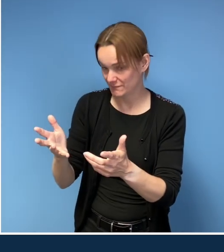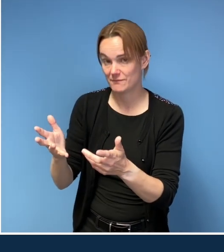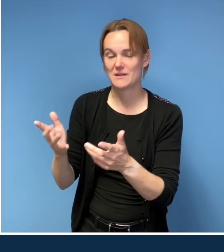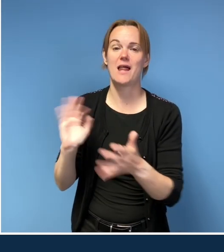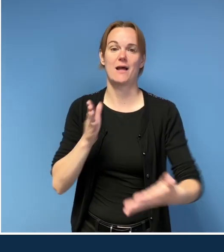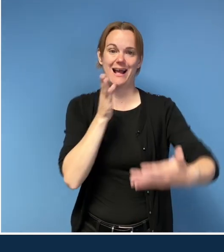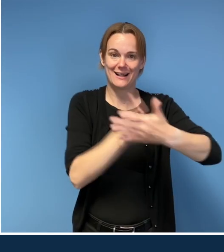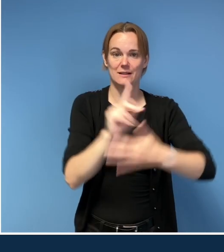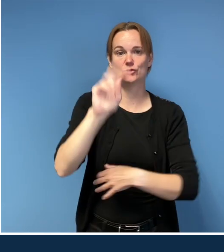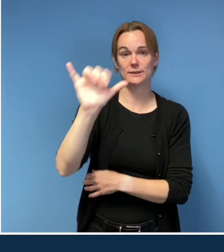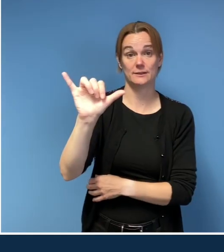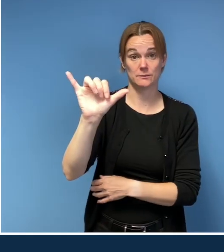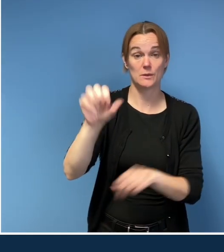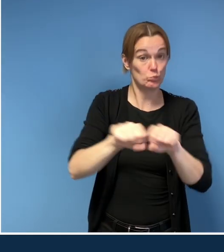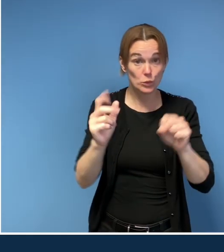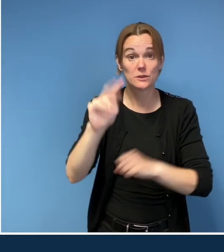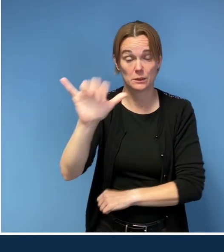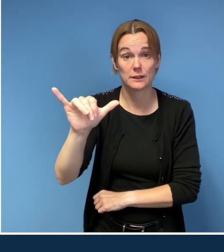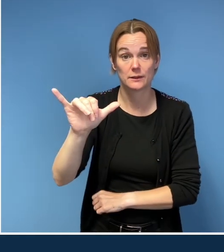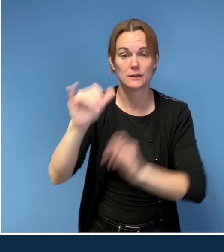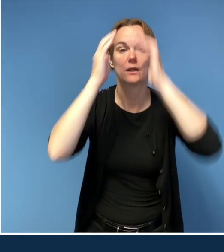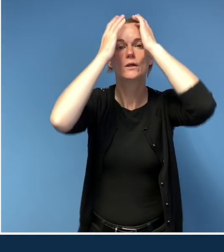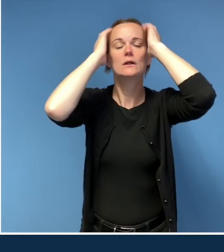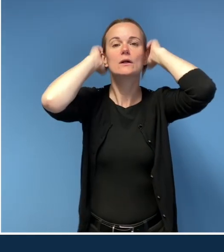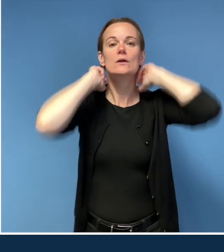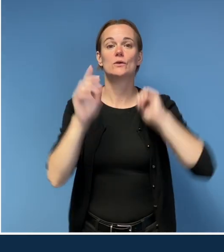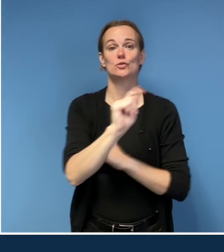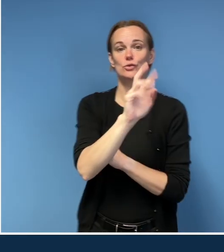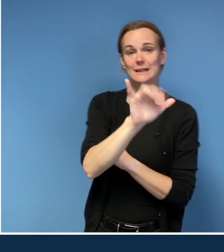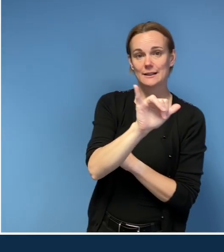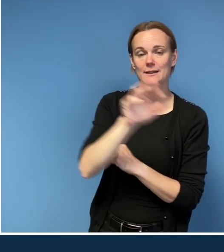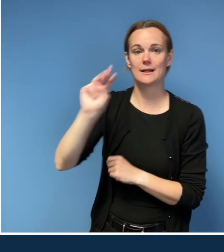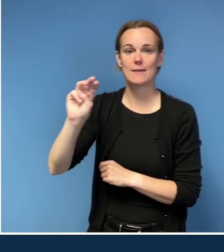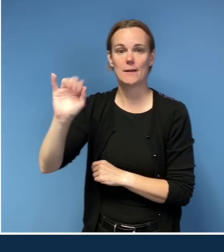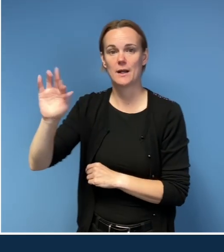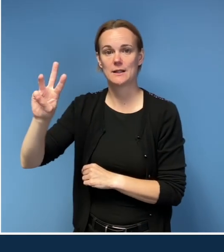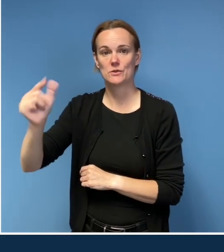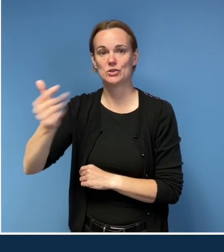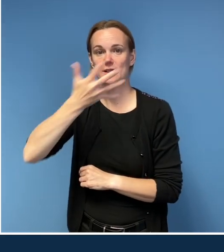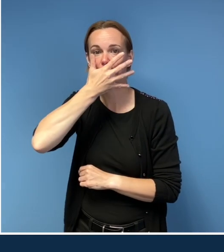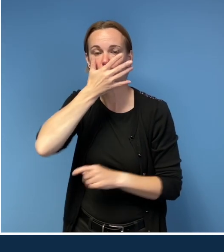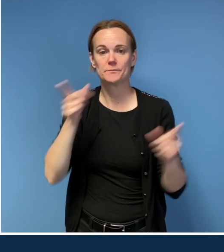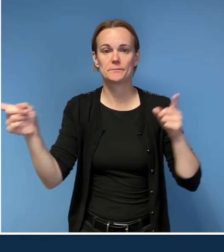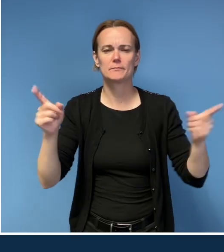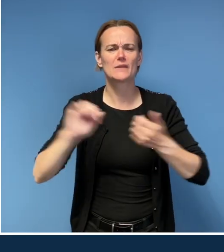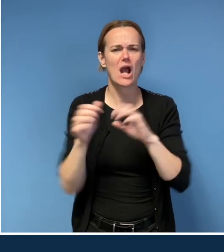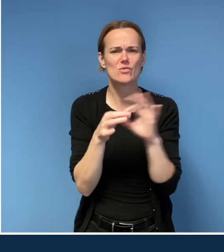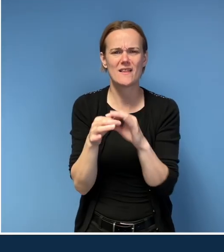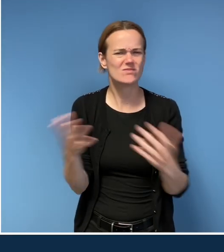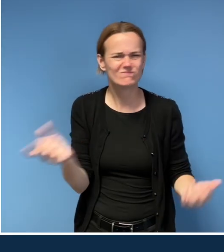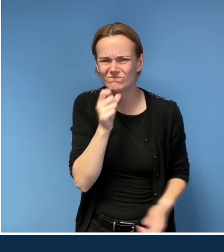when we talk about how the relation between treaty and missing and murdered Indigenous women and girls can be said in the same breath, a lot of people, well,